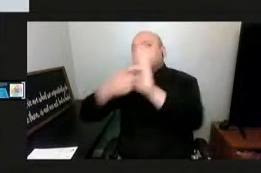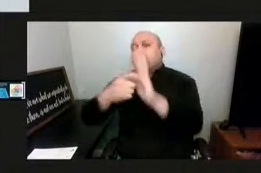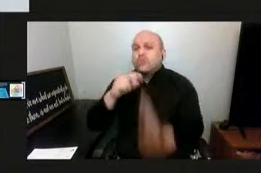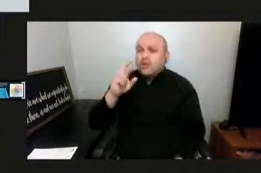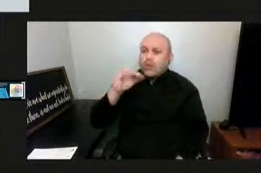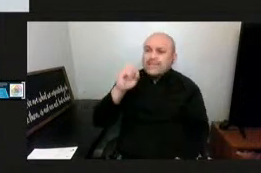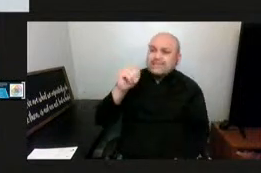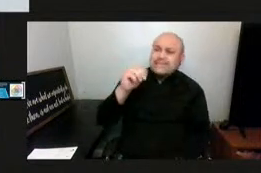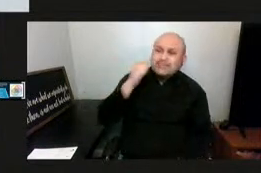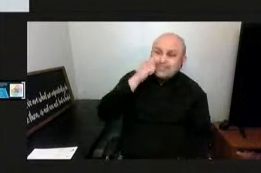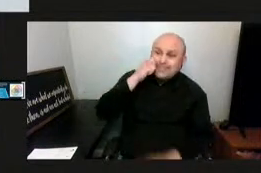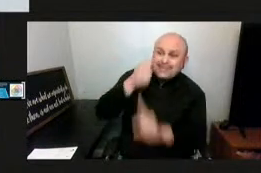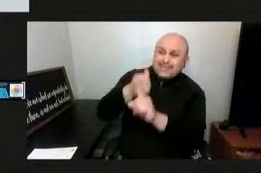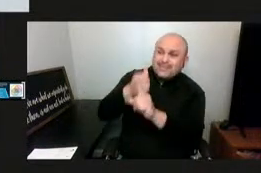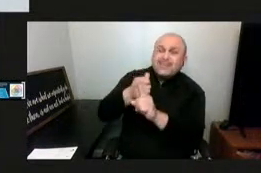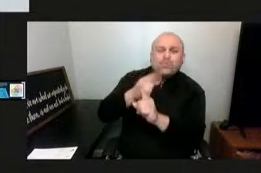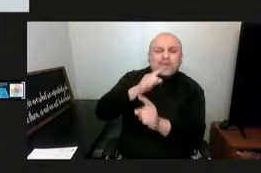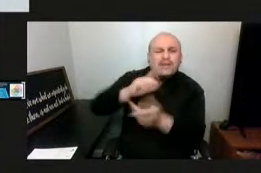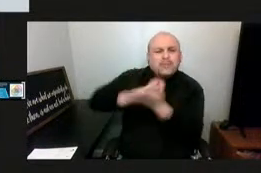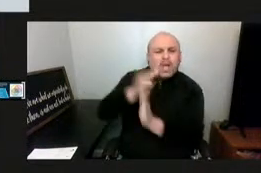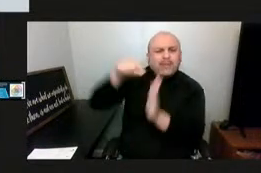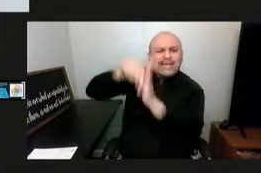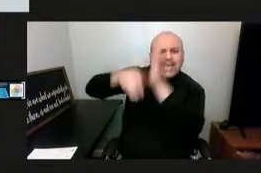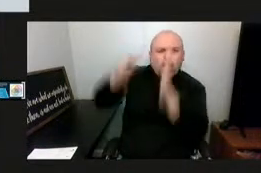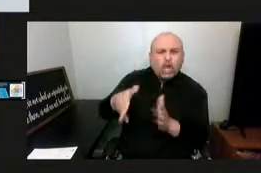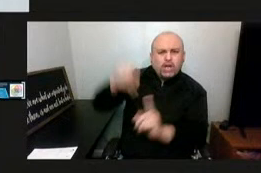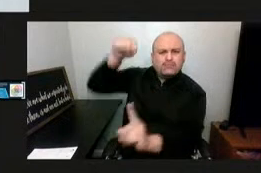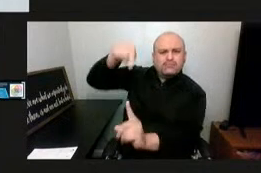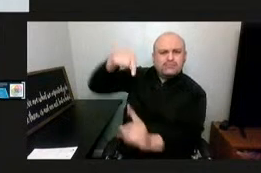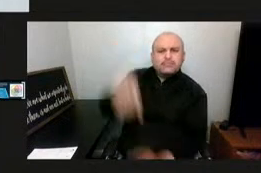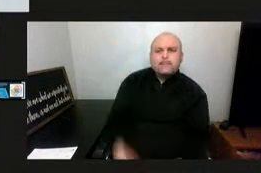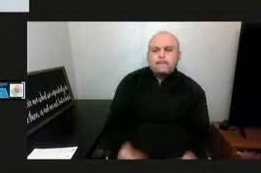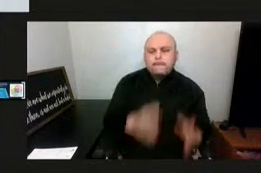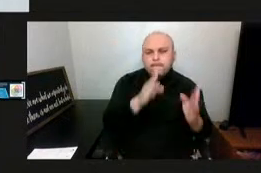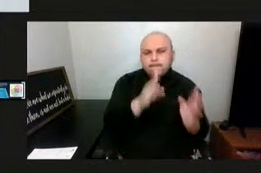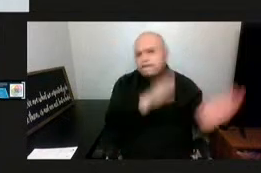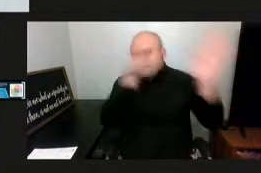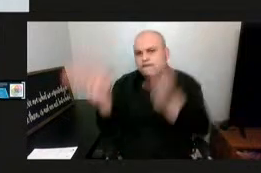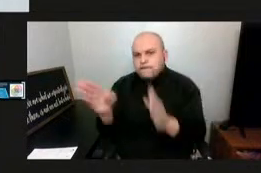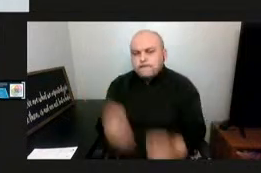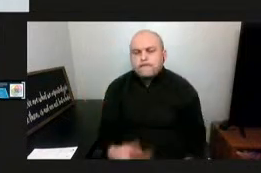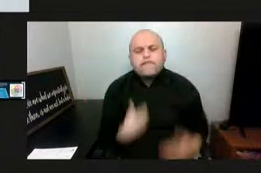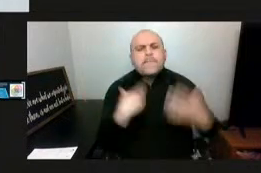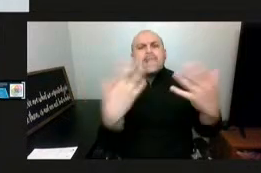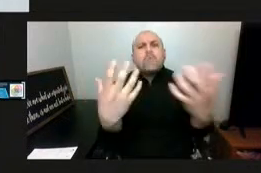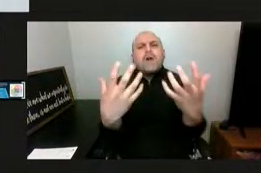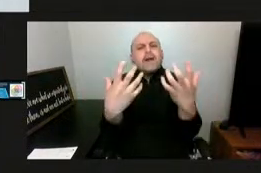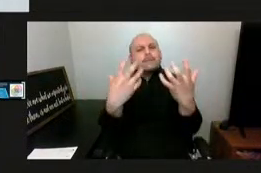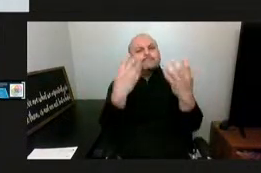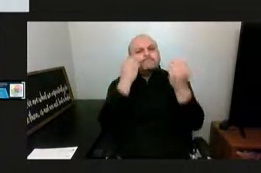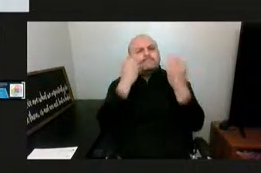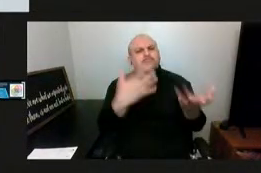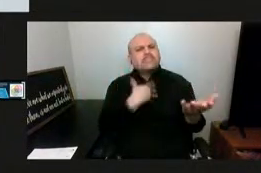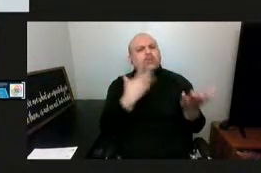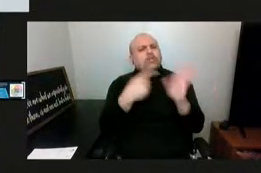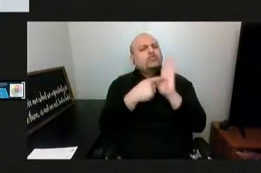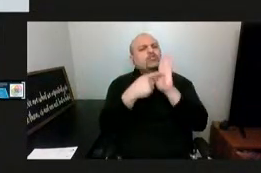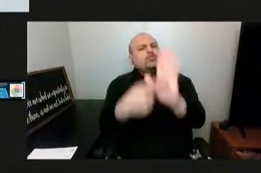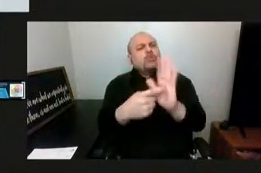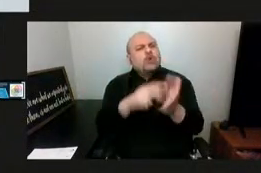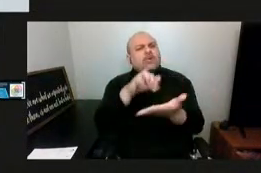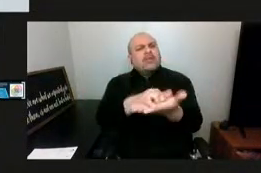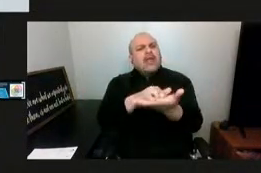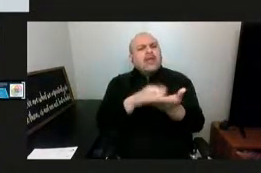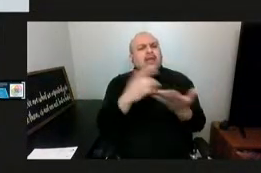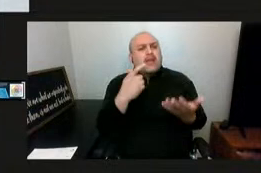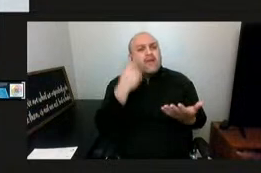killer. Next slide, please. I want to be able to demonstrate that